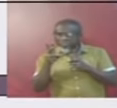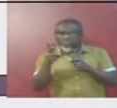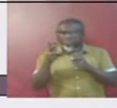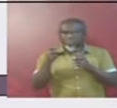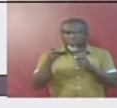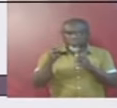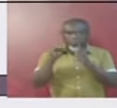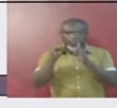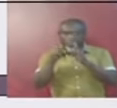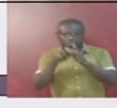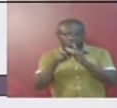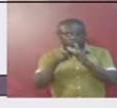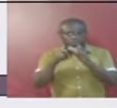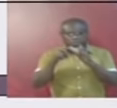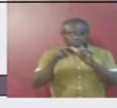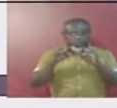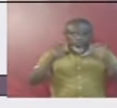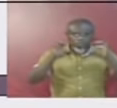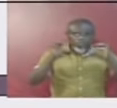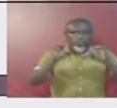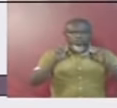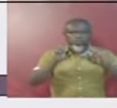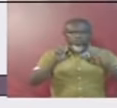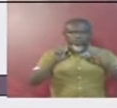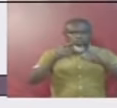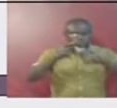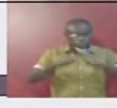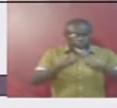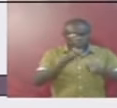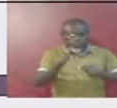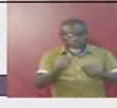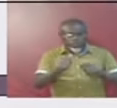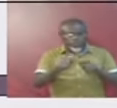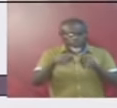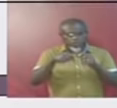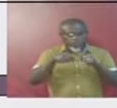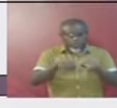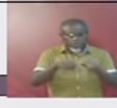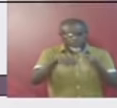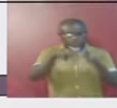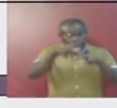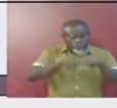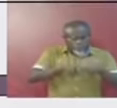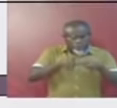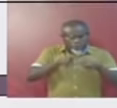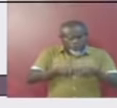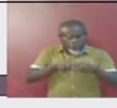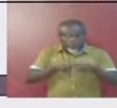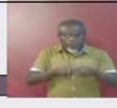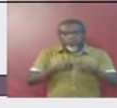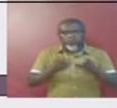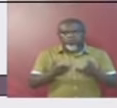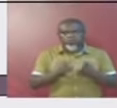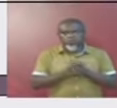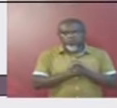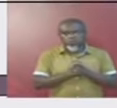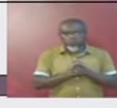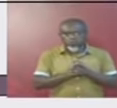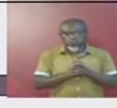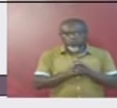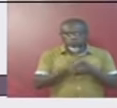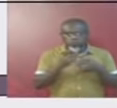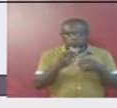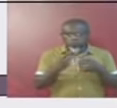increased sedentary lifestyle, as well as poor diets, we found that there was